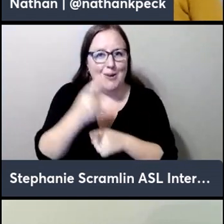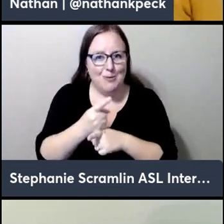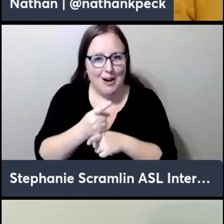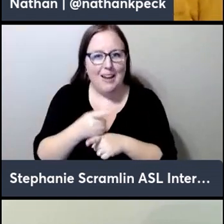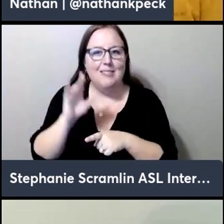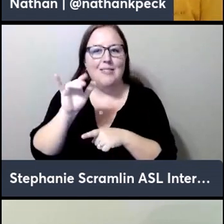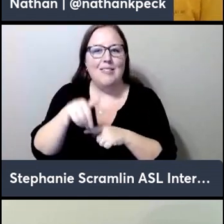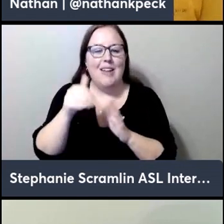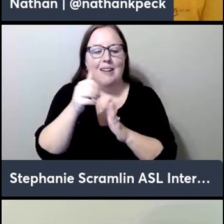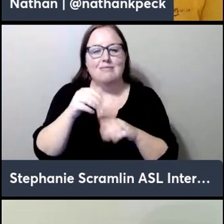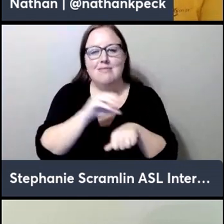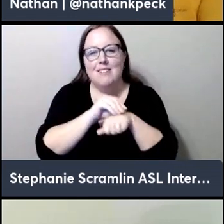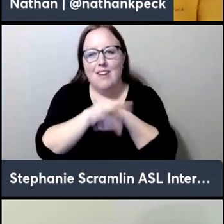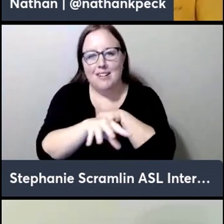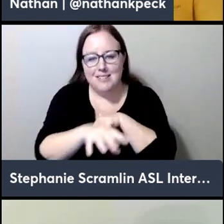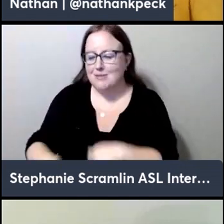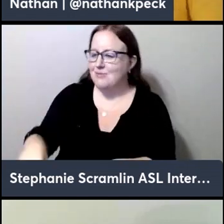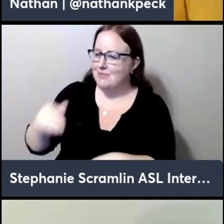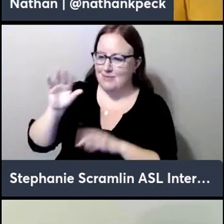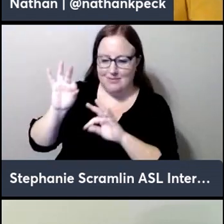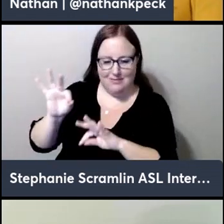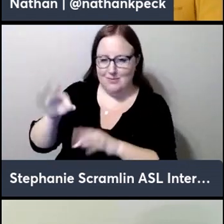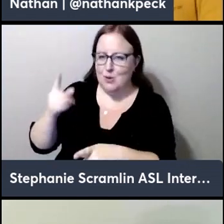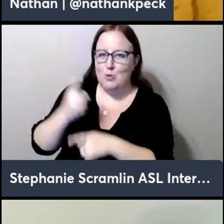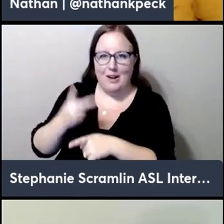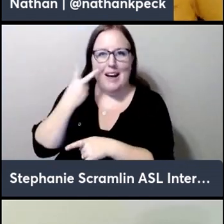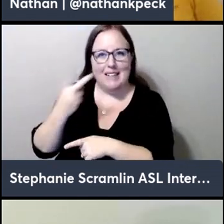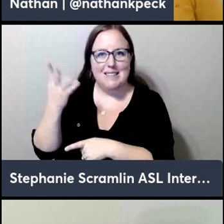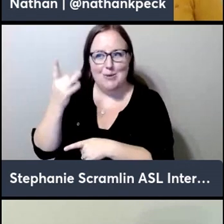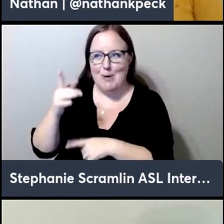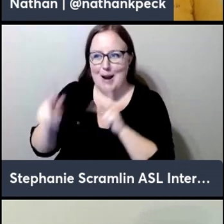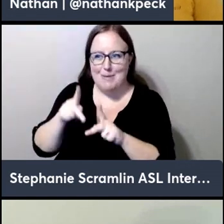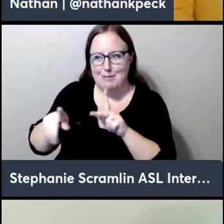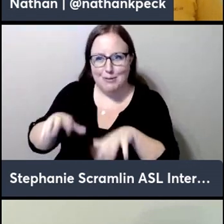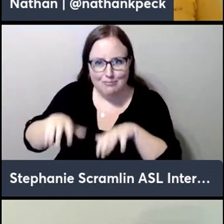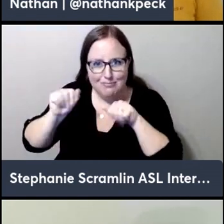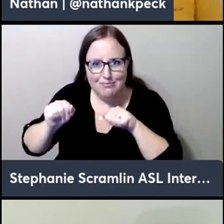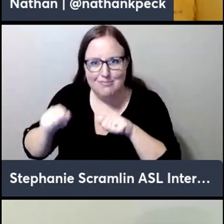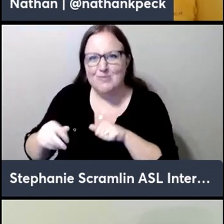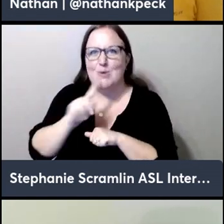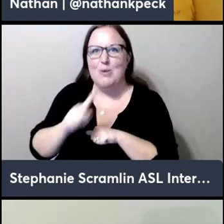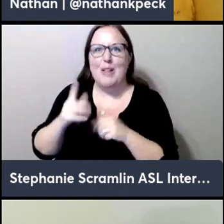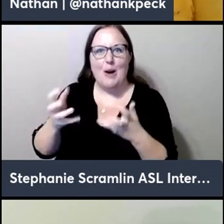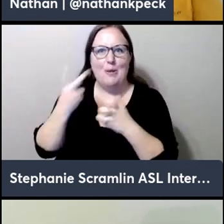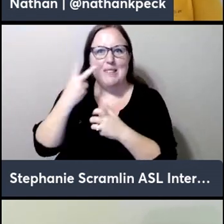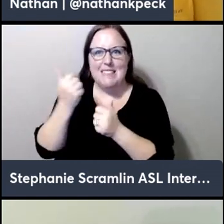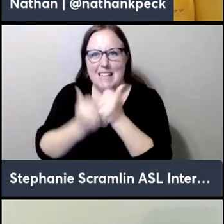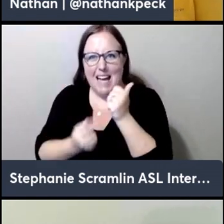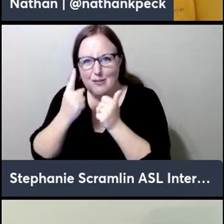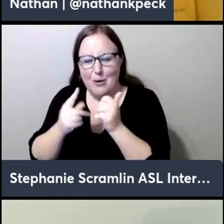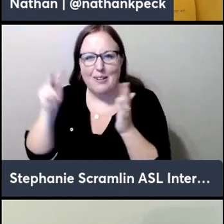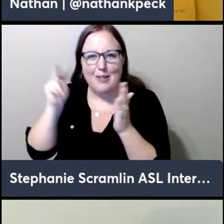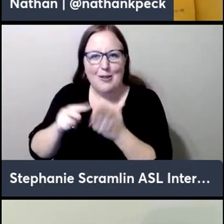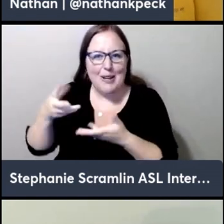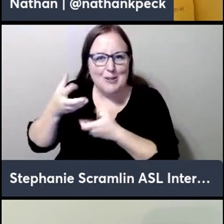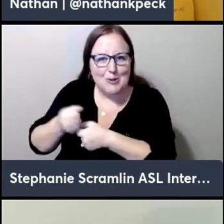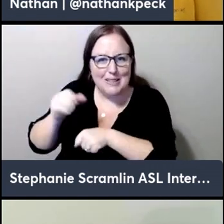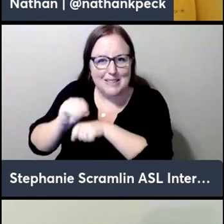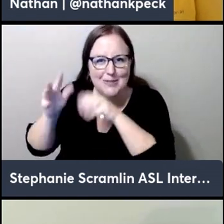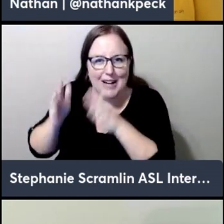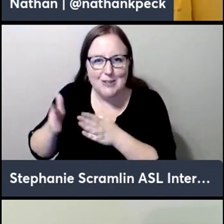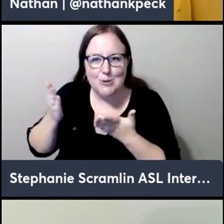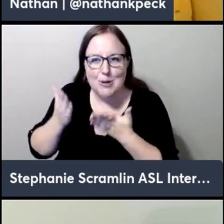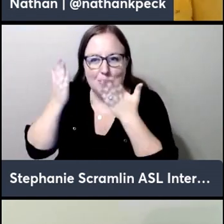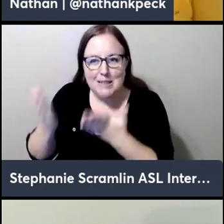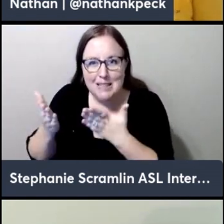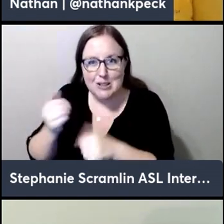account team. Absolutely. I can totally see why people are adopting it. And I want to see everybody looking at the Trusted Advisor recommendations here and making